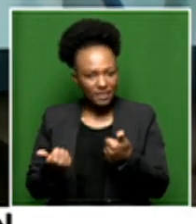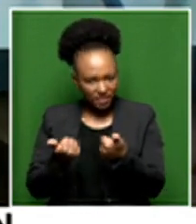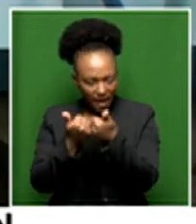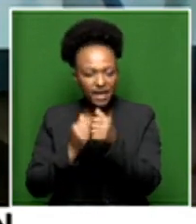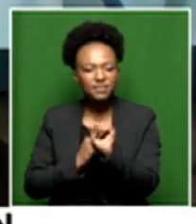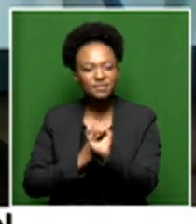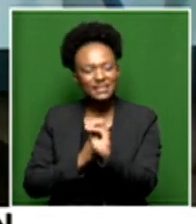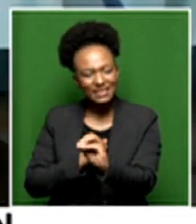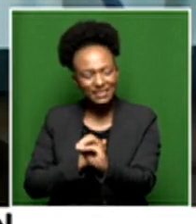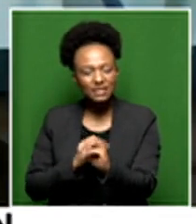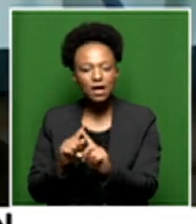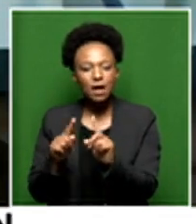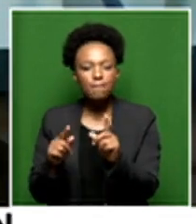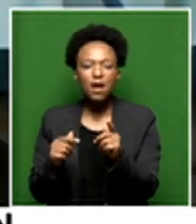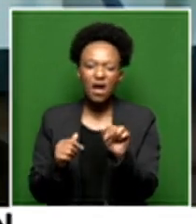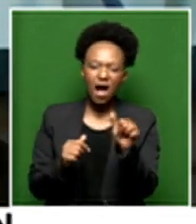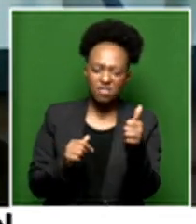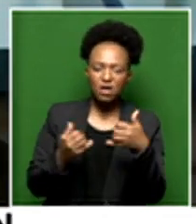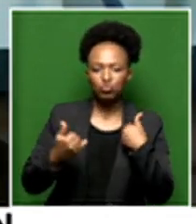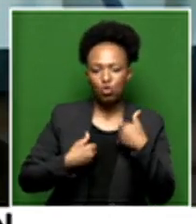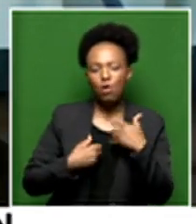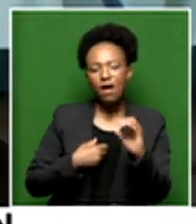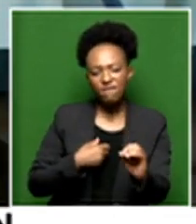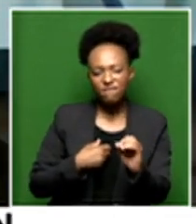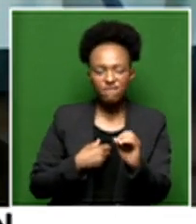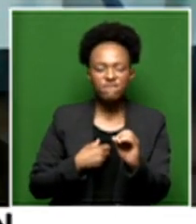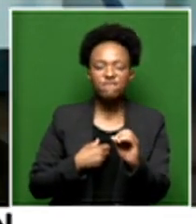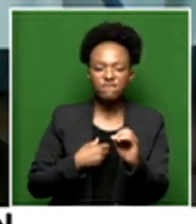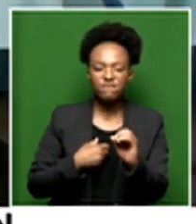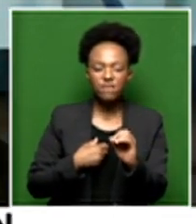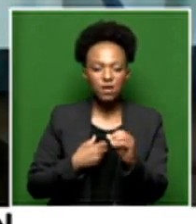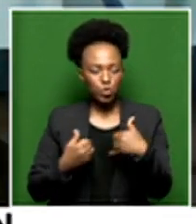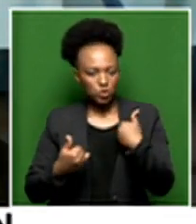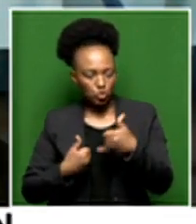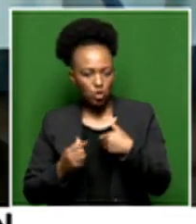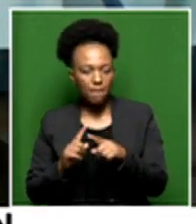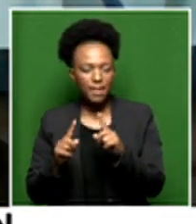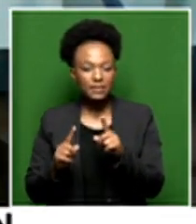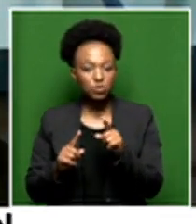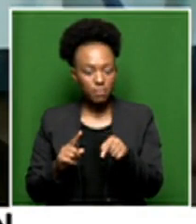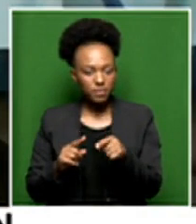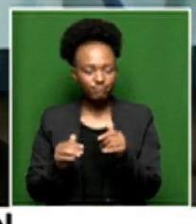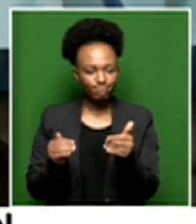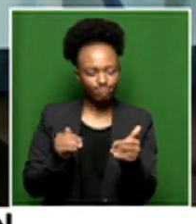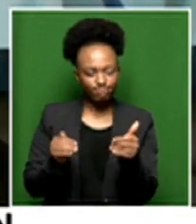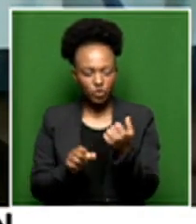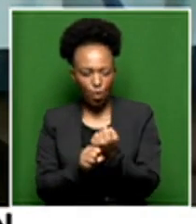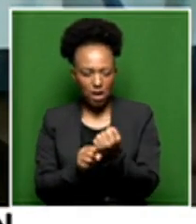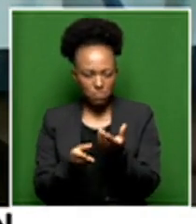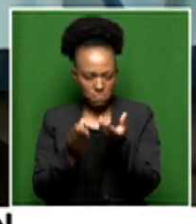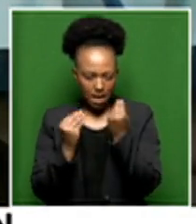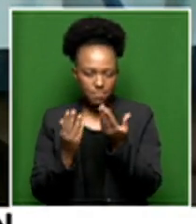challenges, but that there are also beautiful parts to it that one can be enjoyed, but one really has to work at finding